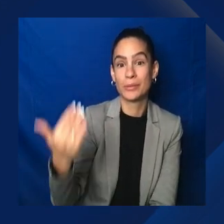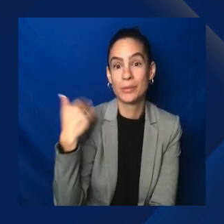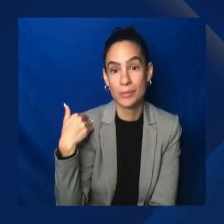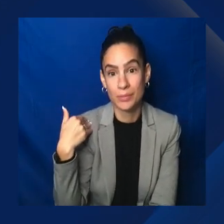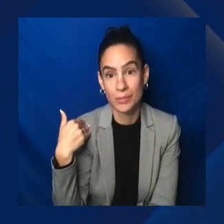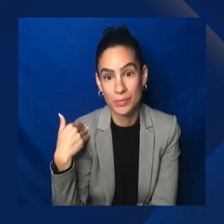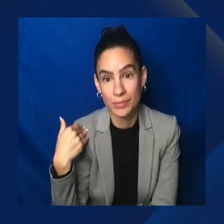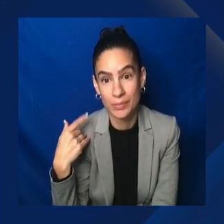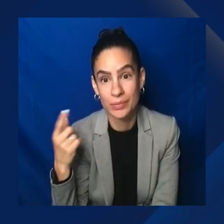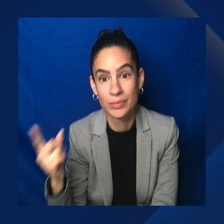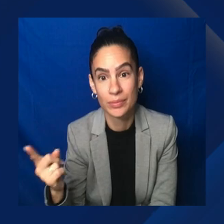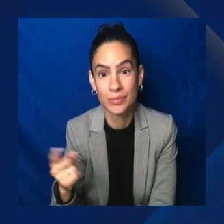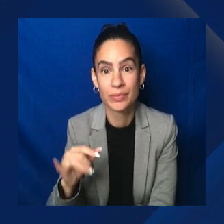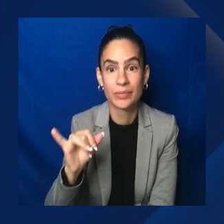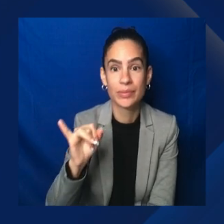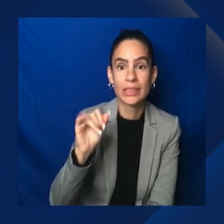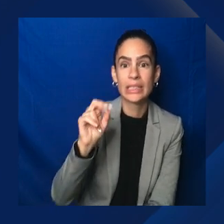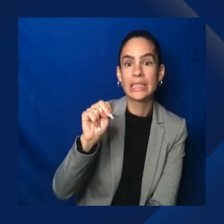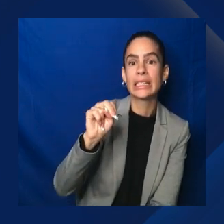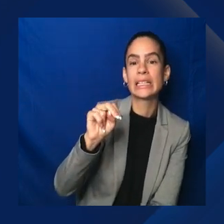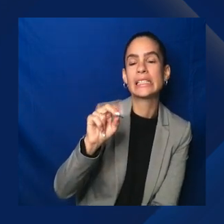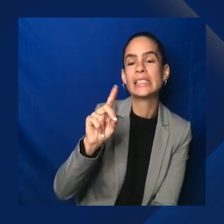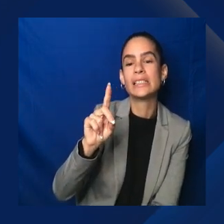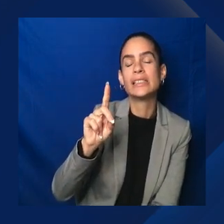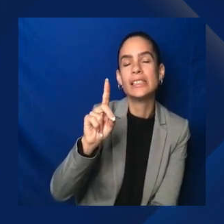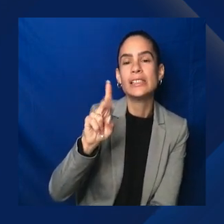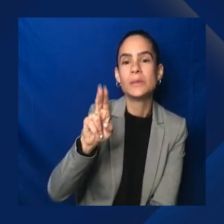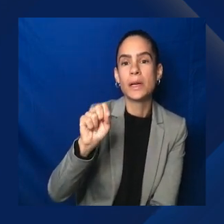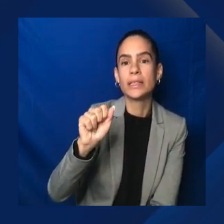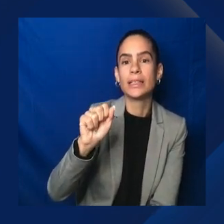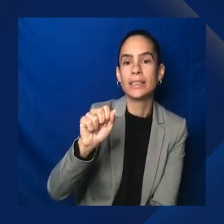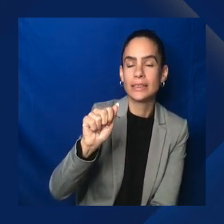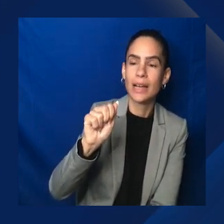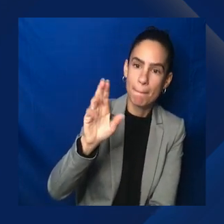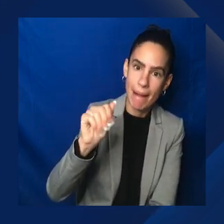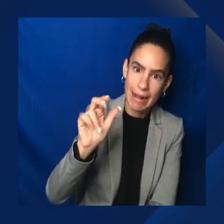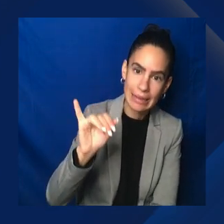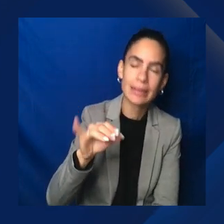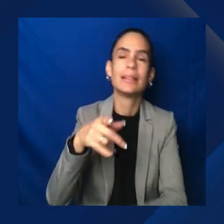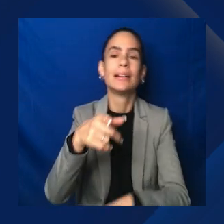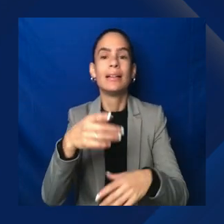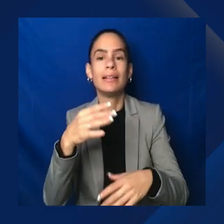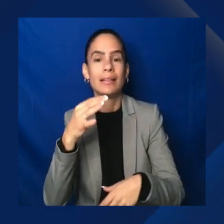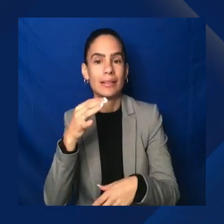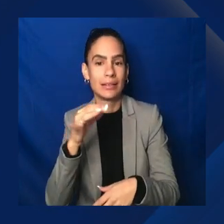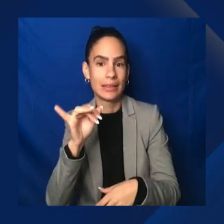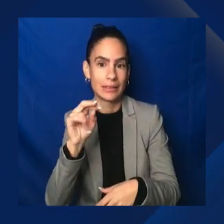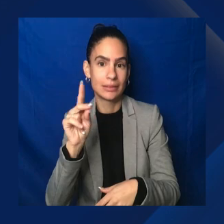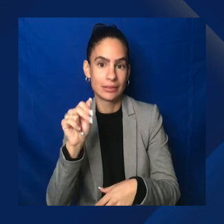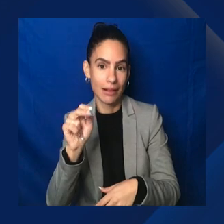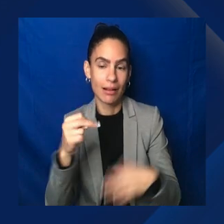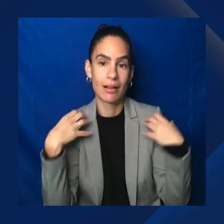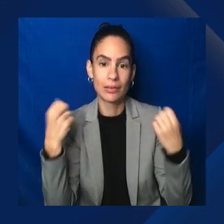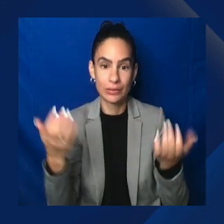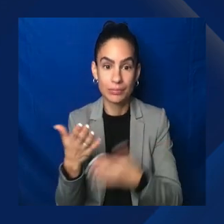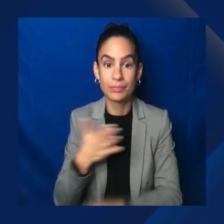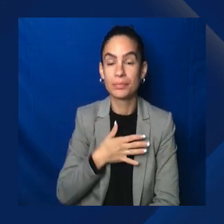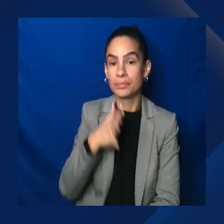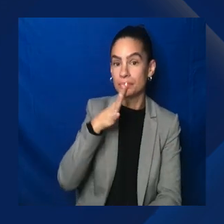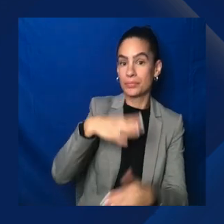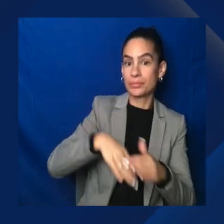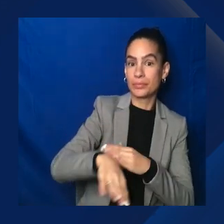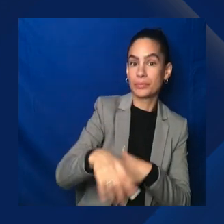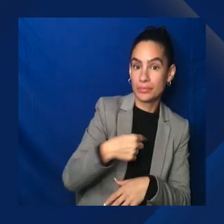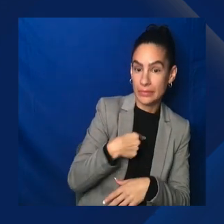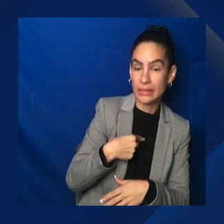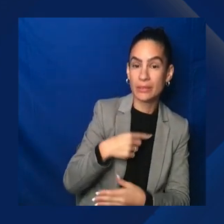gave birth to me, and I was told that she barely made it to the hospital because we live in such a